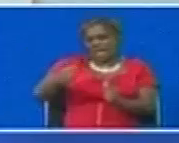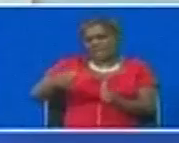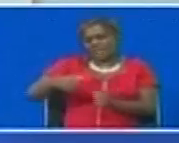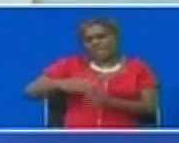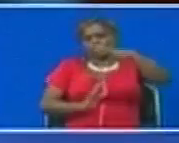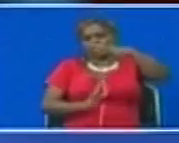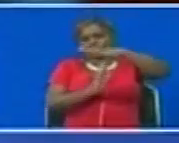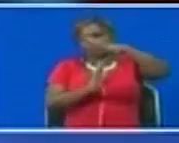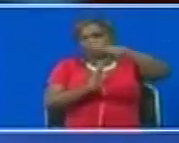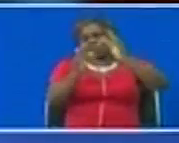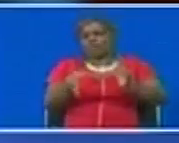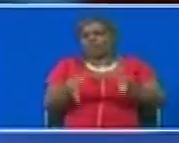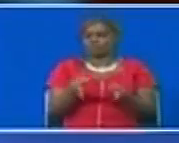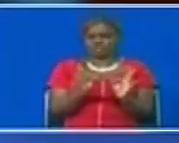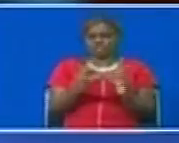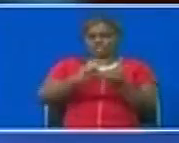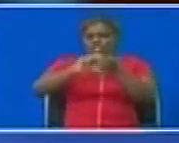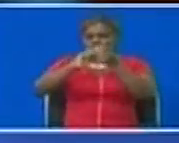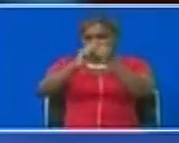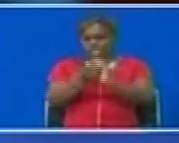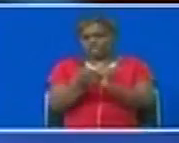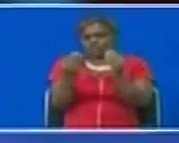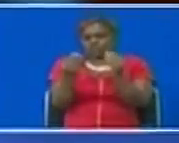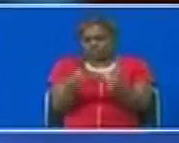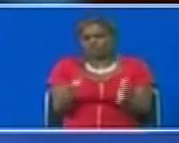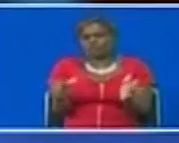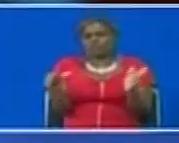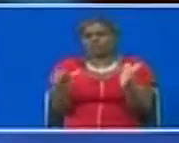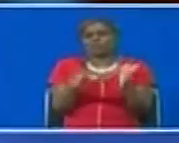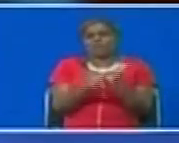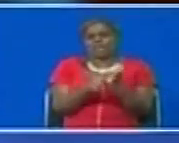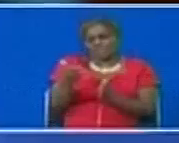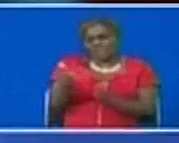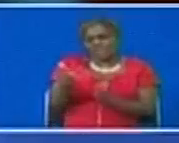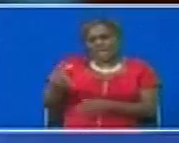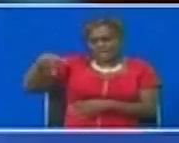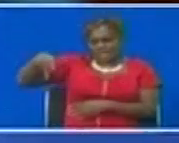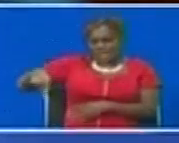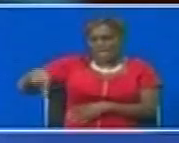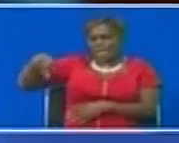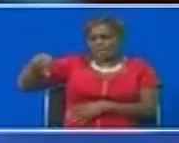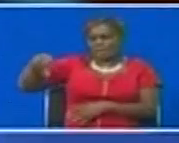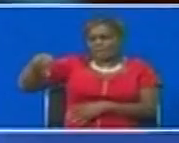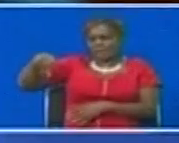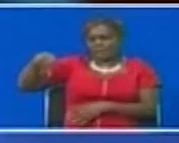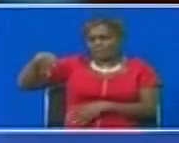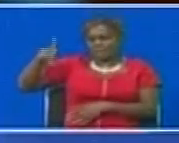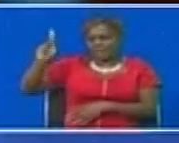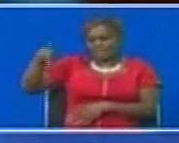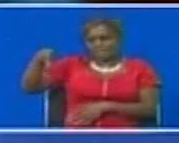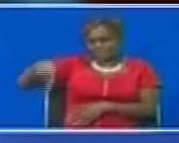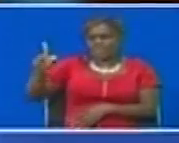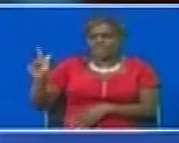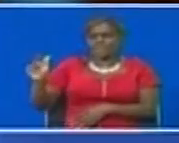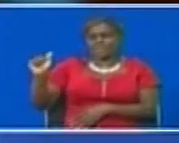other high-ranking managers as part of reforms to seal alleged leakages and shore up customs tax receipts from the port of